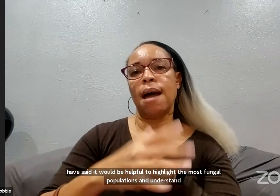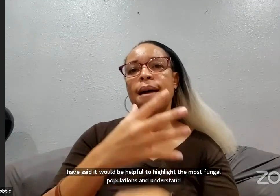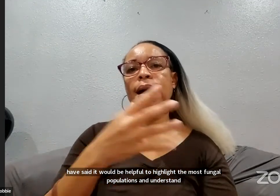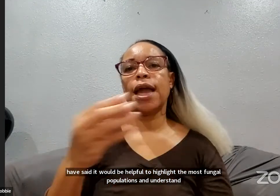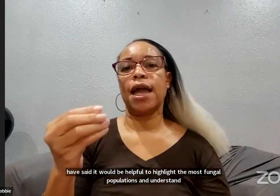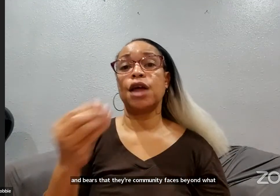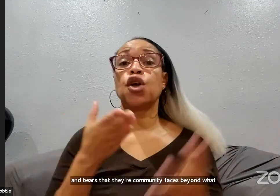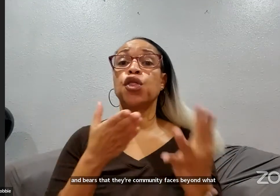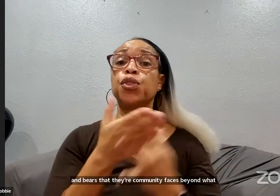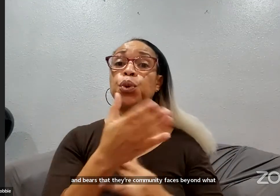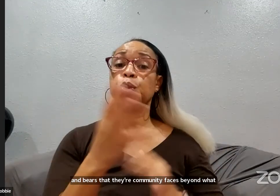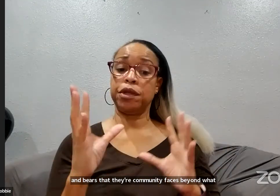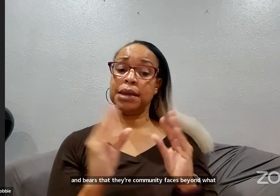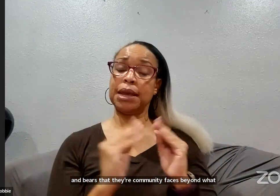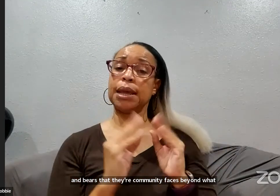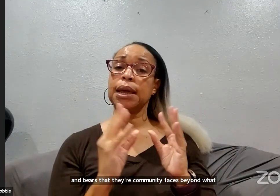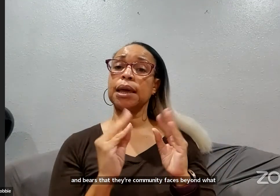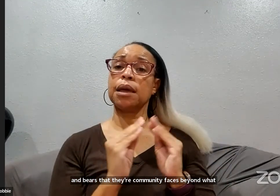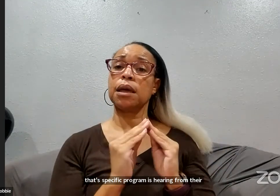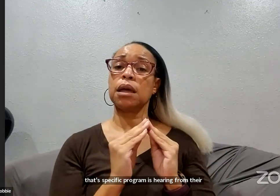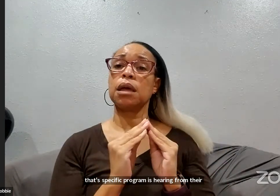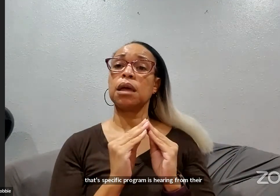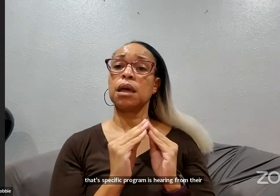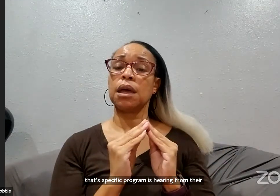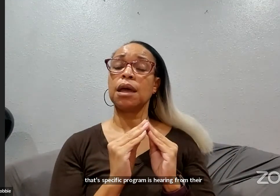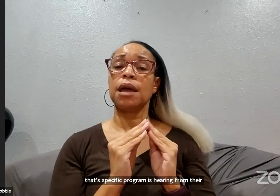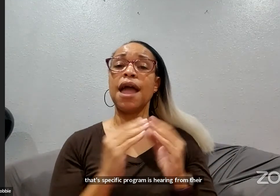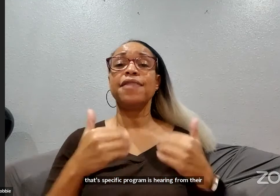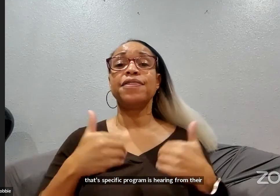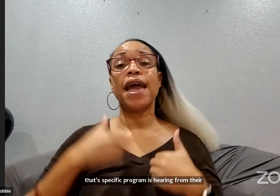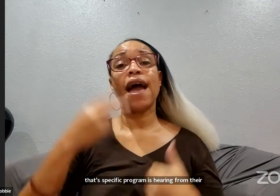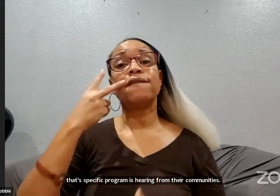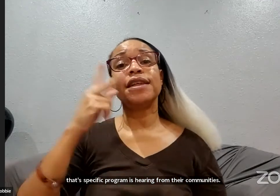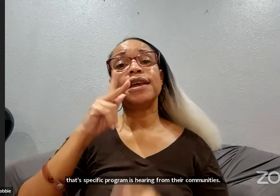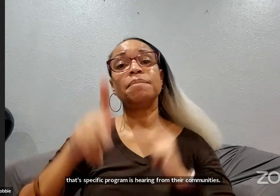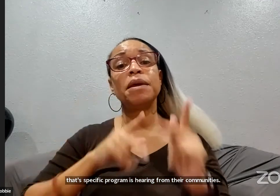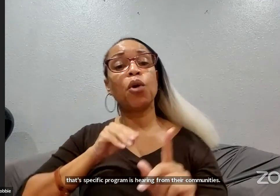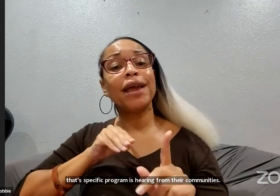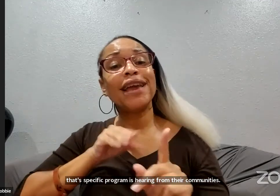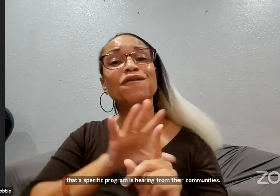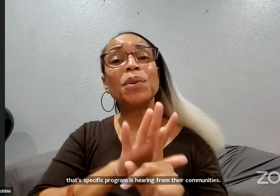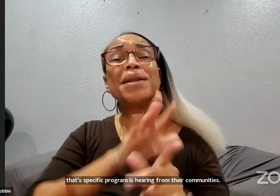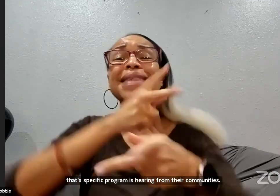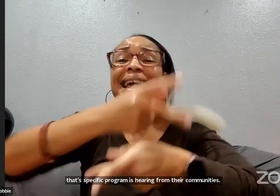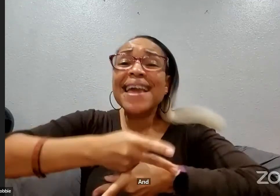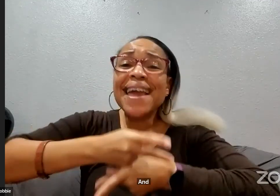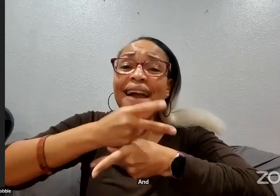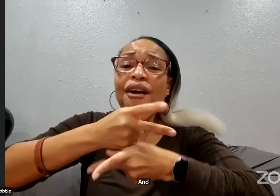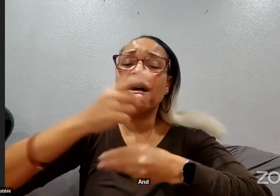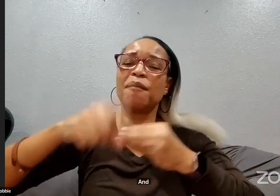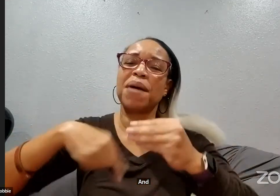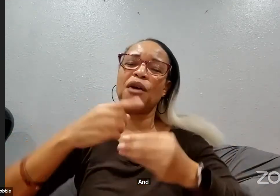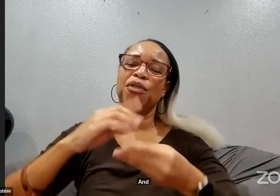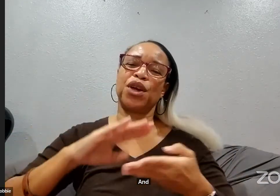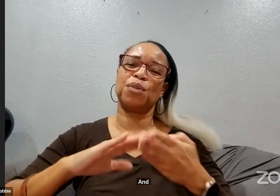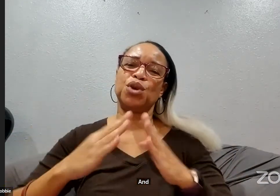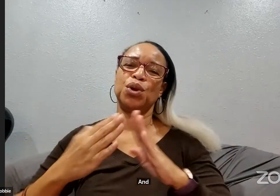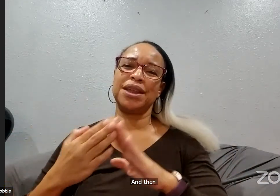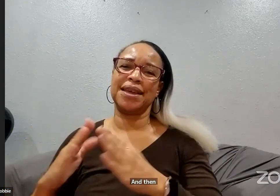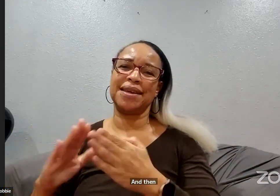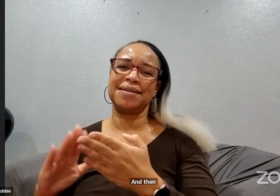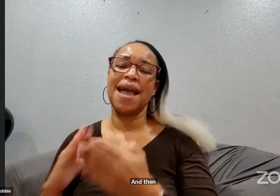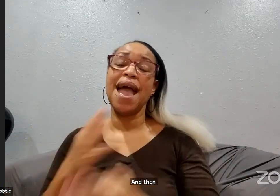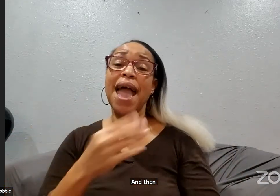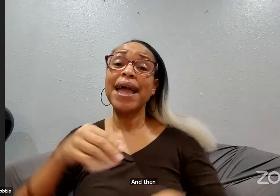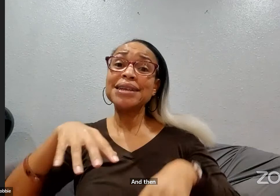this meeting they have seen that people of influence have actually cared about their communities and are seriously taking their